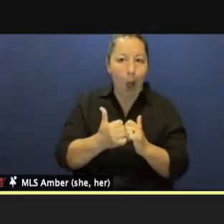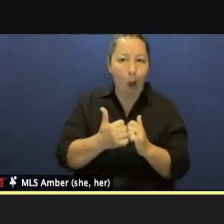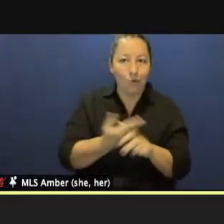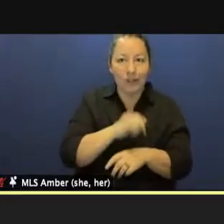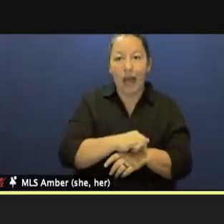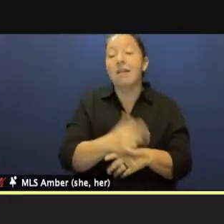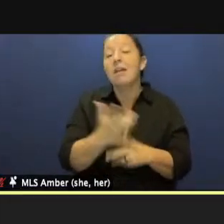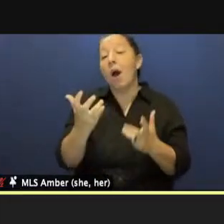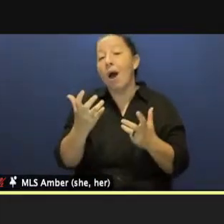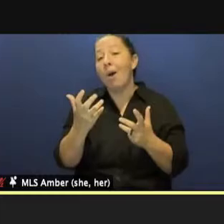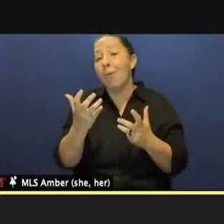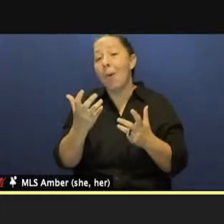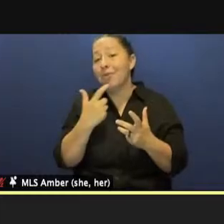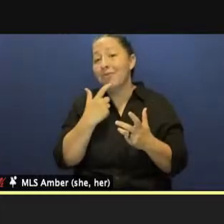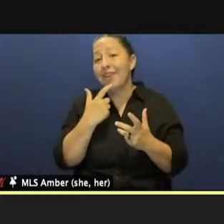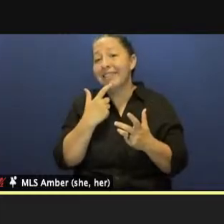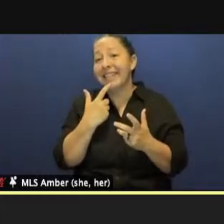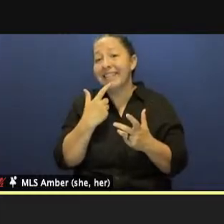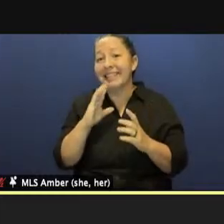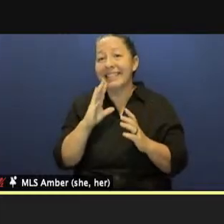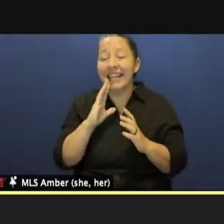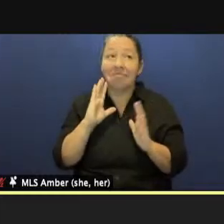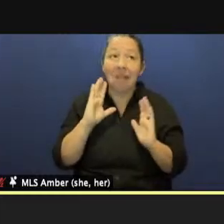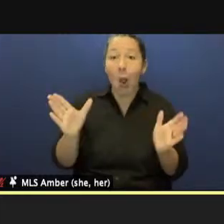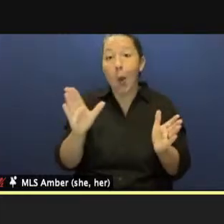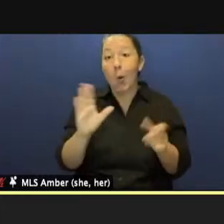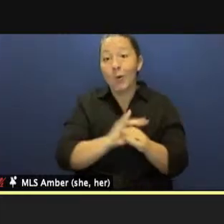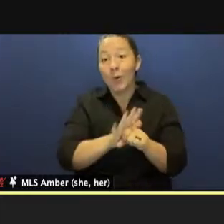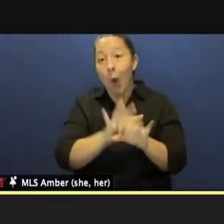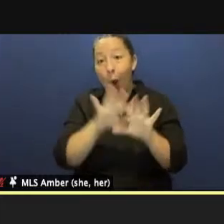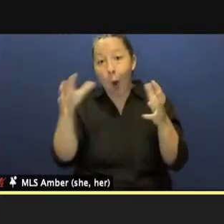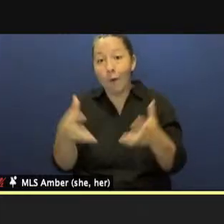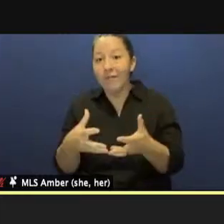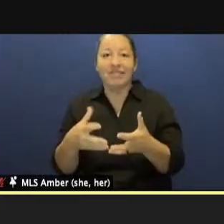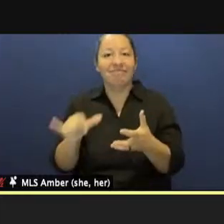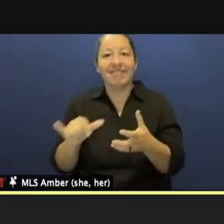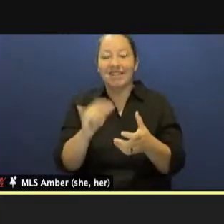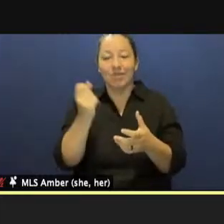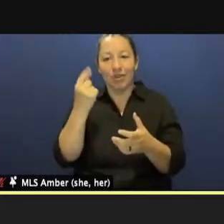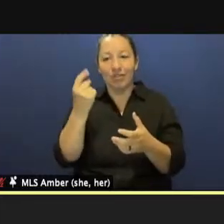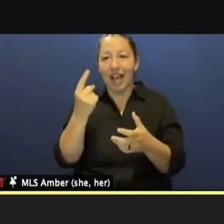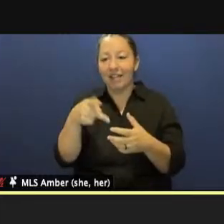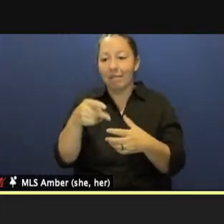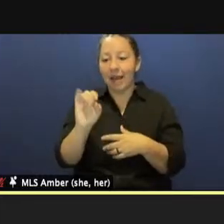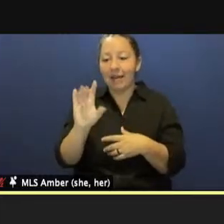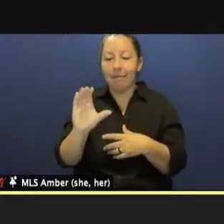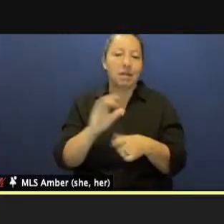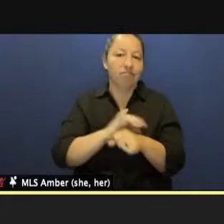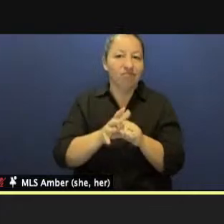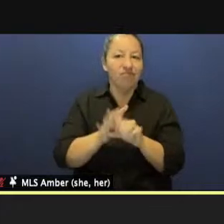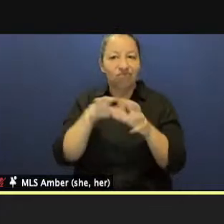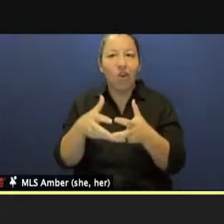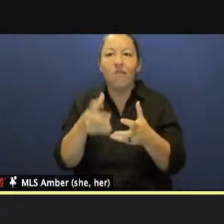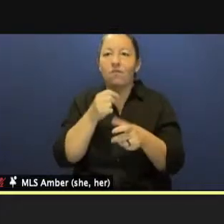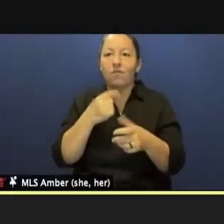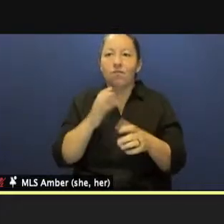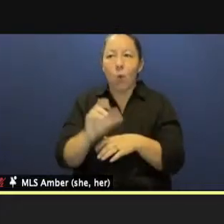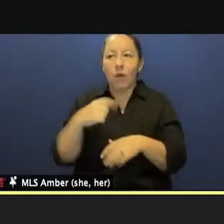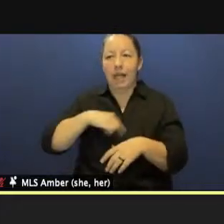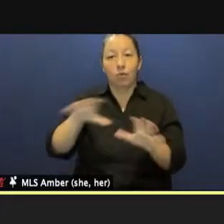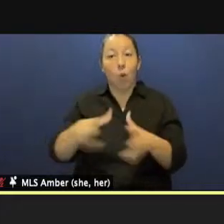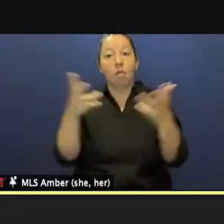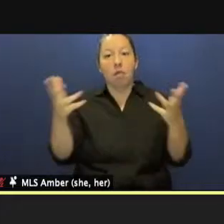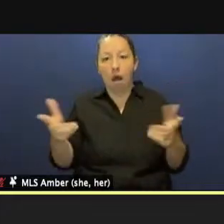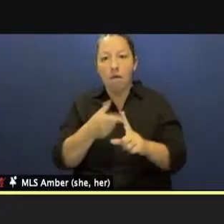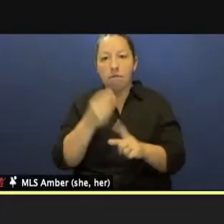COVID. The pandemic, of course, forced us to do a whole bunch from home. And so we've been teleworking